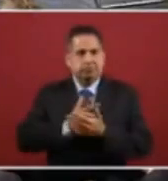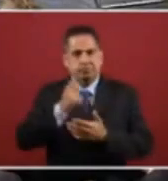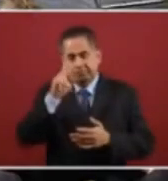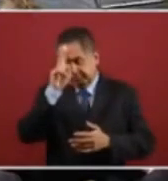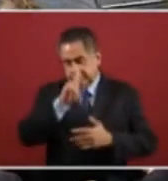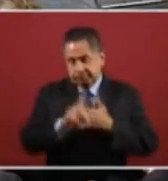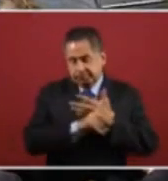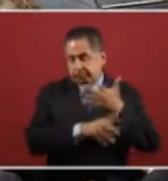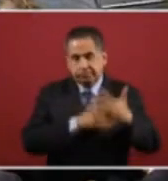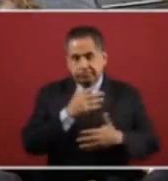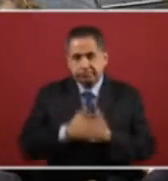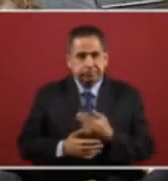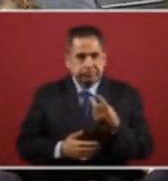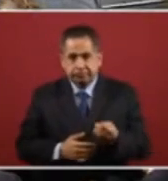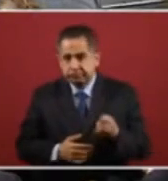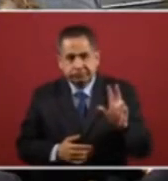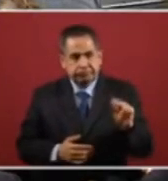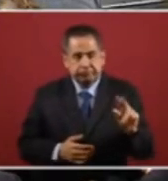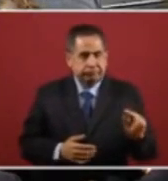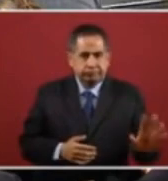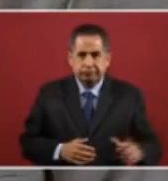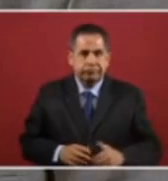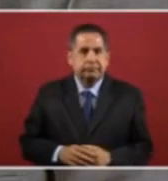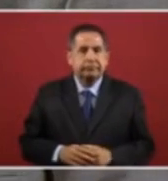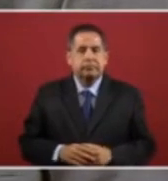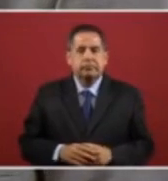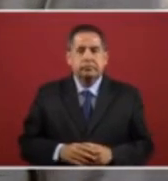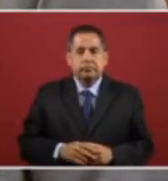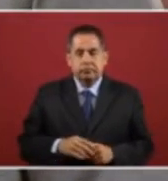the situation. So no, not that.